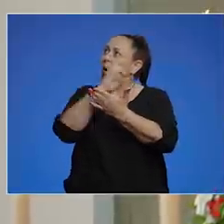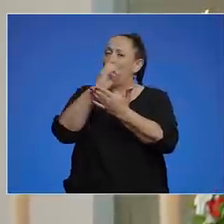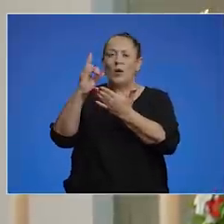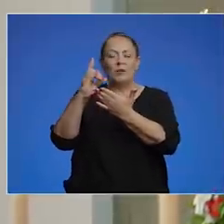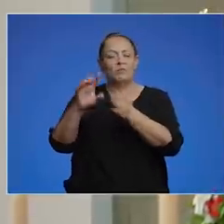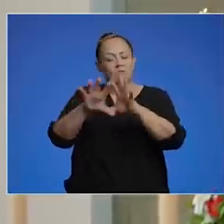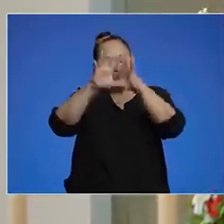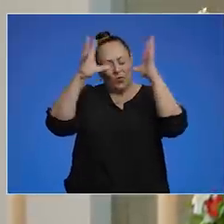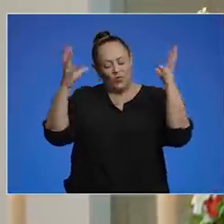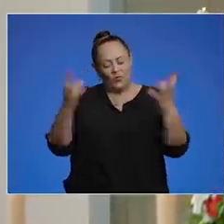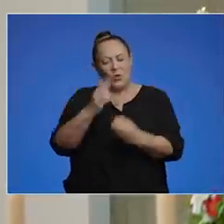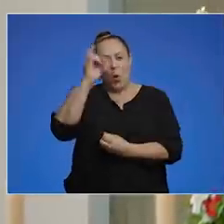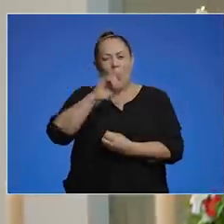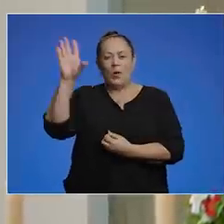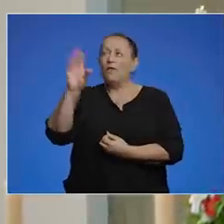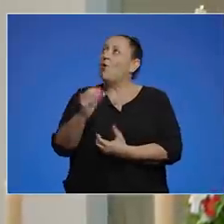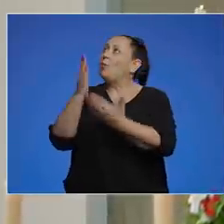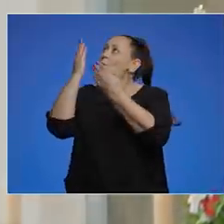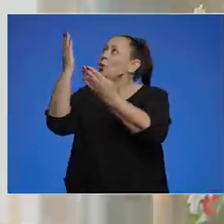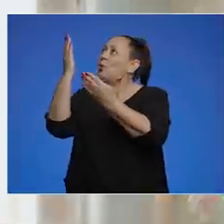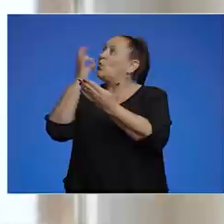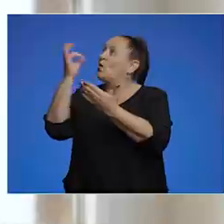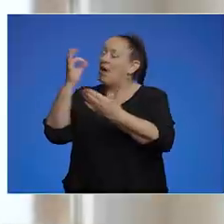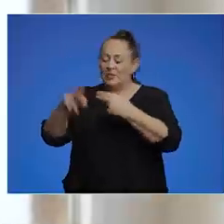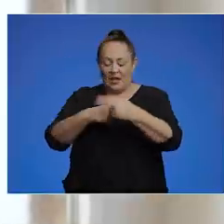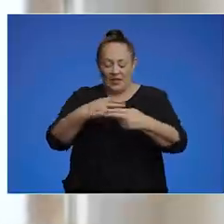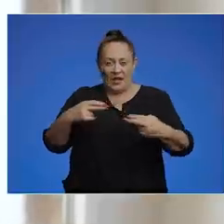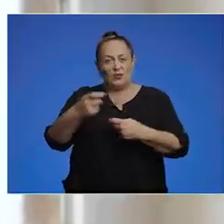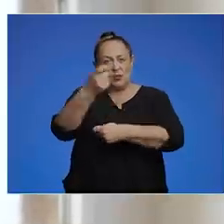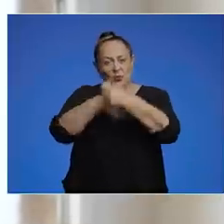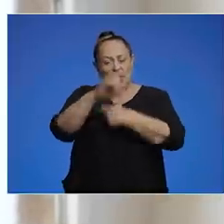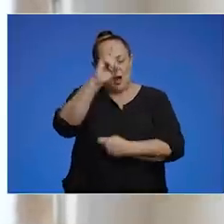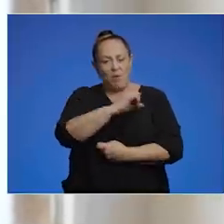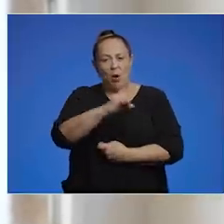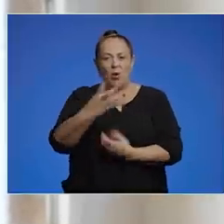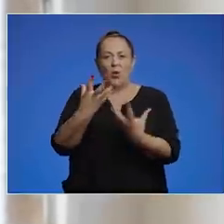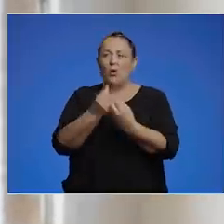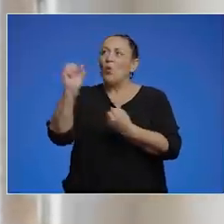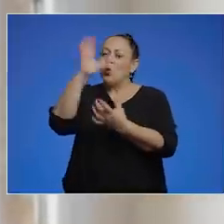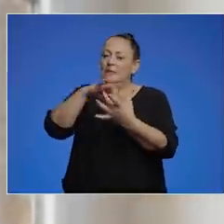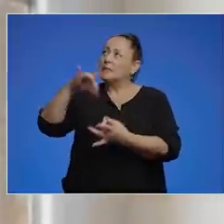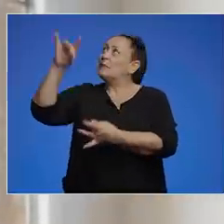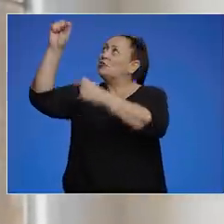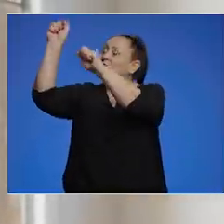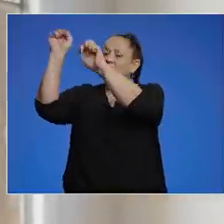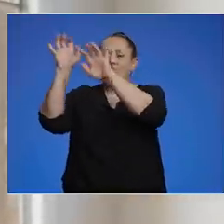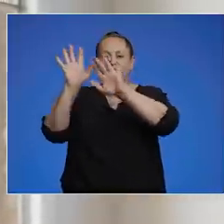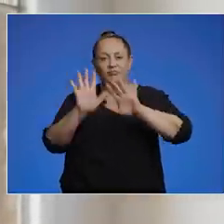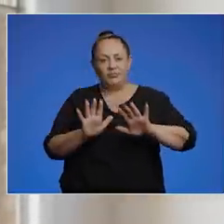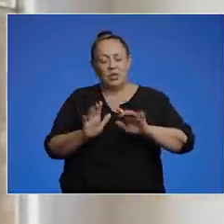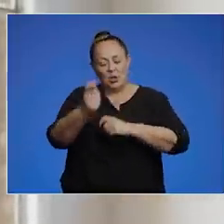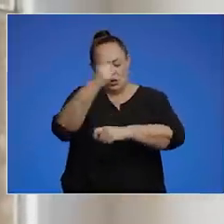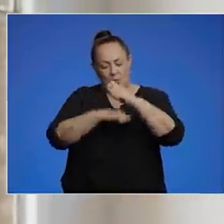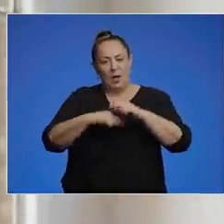Indeed, holy, O Lord, the fount of all holiness. Make holy, therefore, these gifts, we pray, by sending down your Spirit upon them like